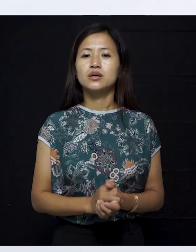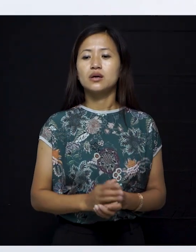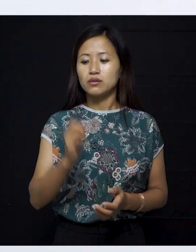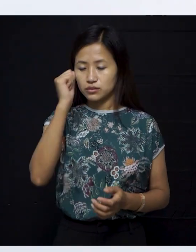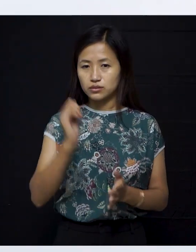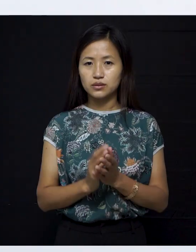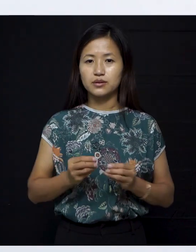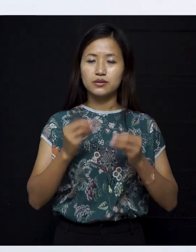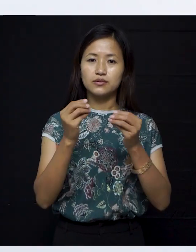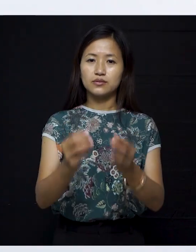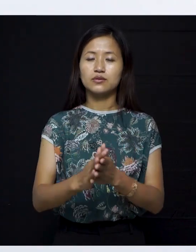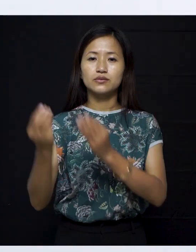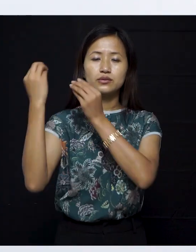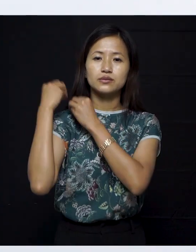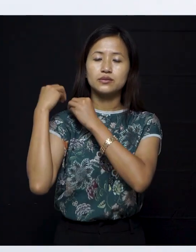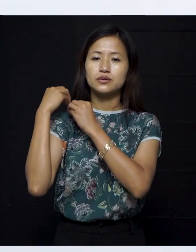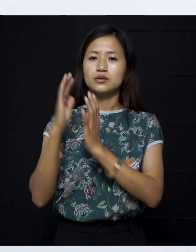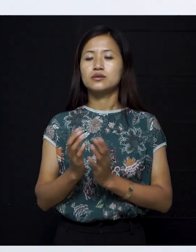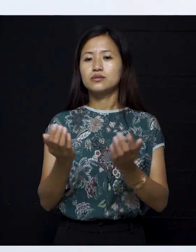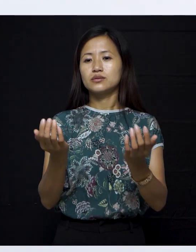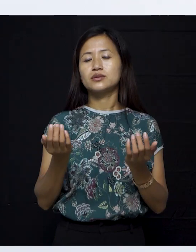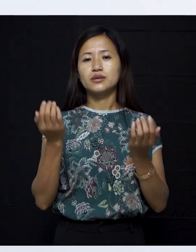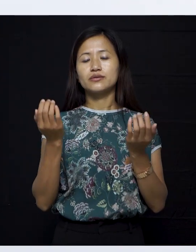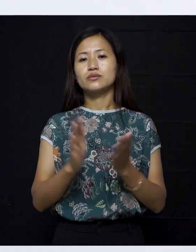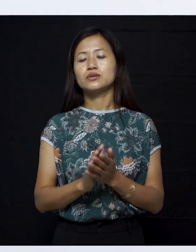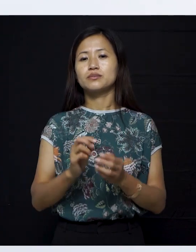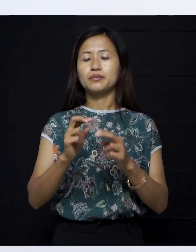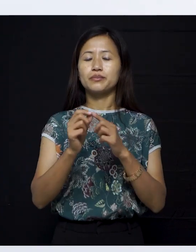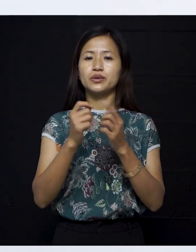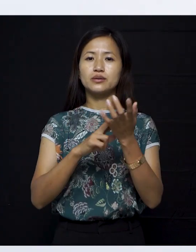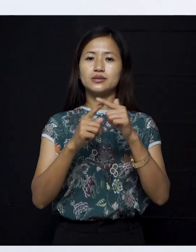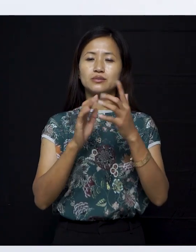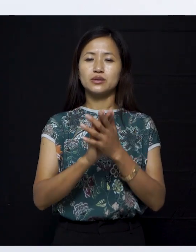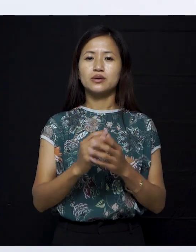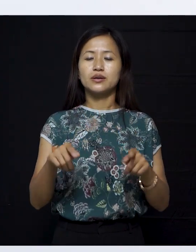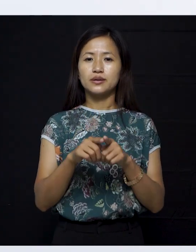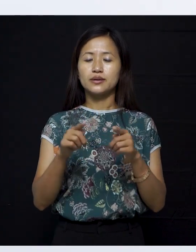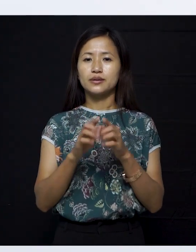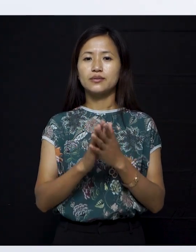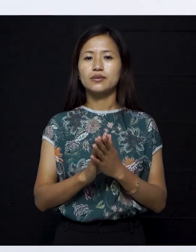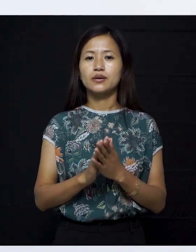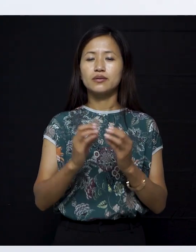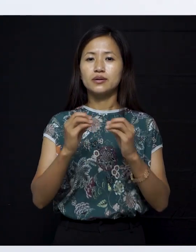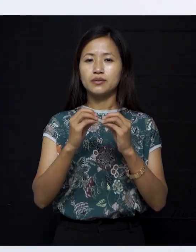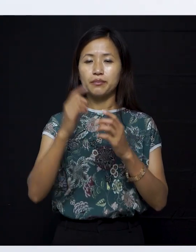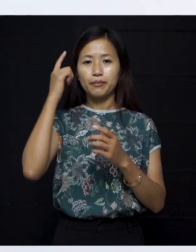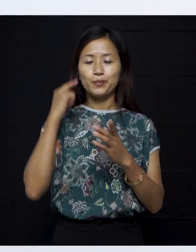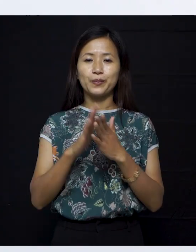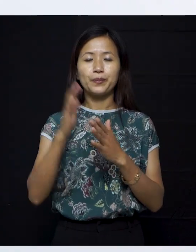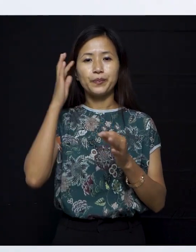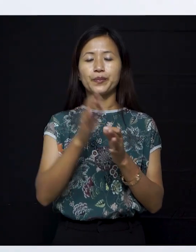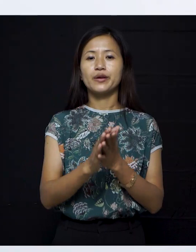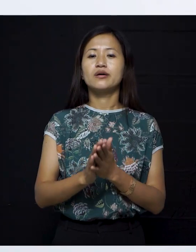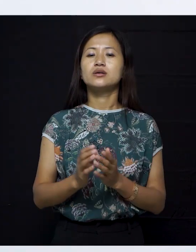also gave the responsibility of selling the pig with the black feet, right? Selling the pig with the black feet if